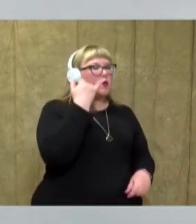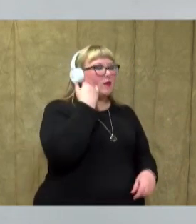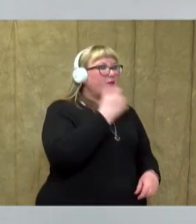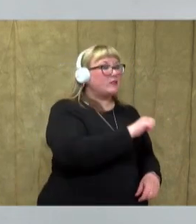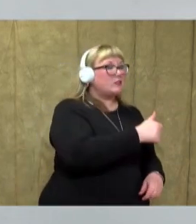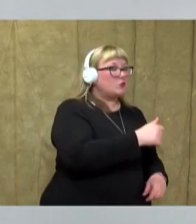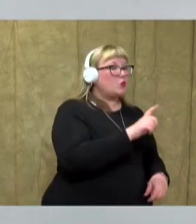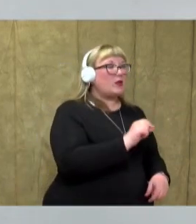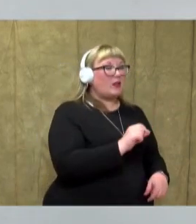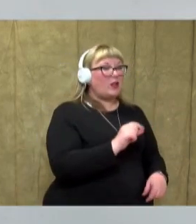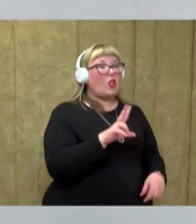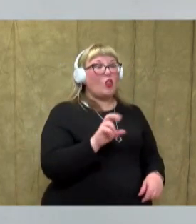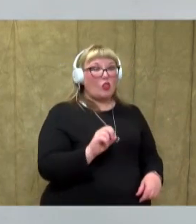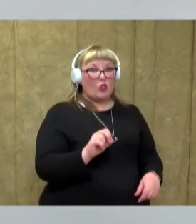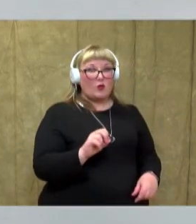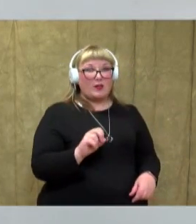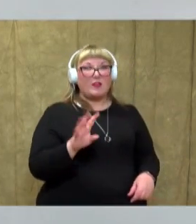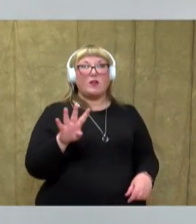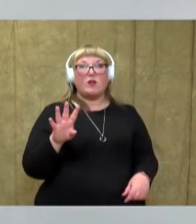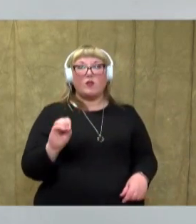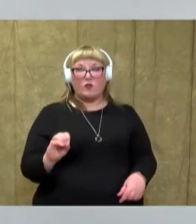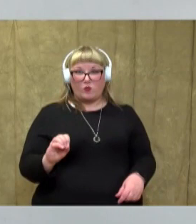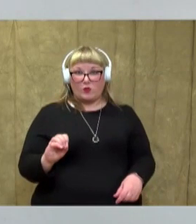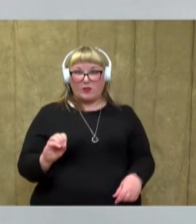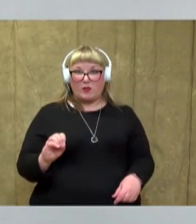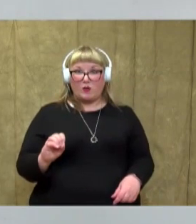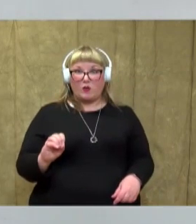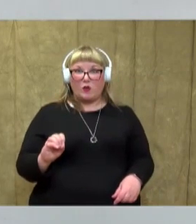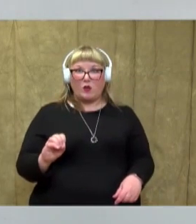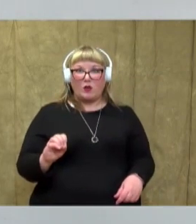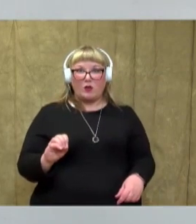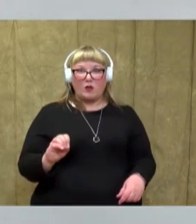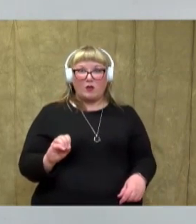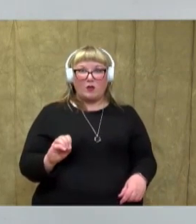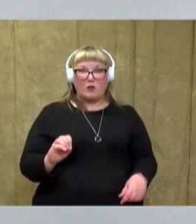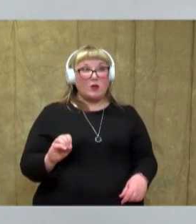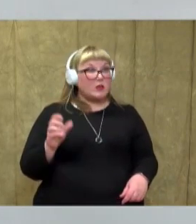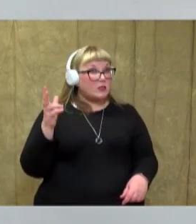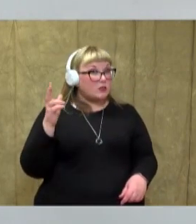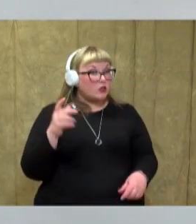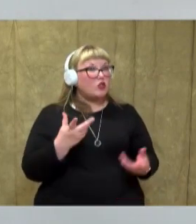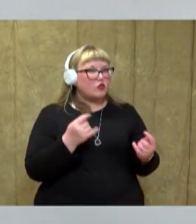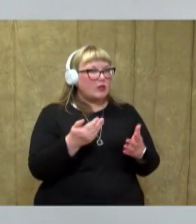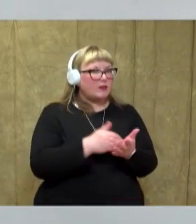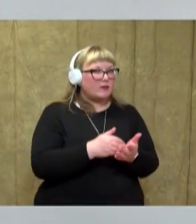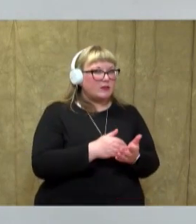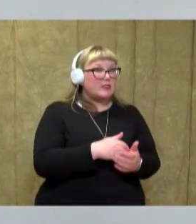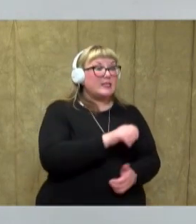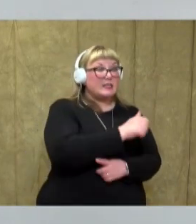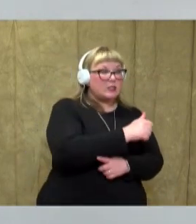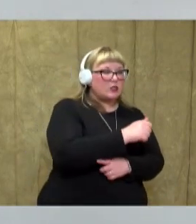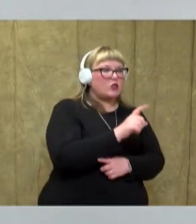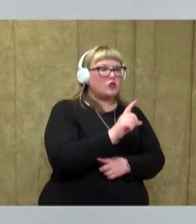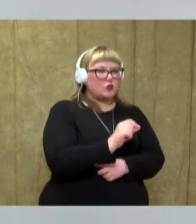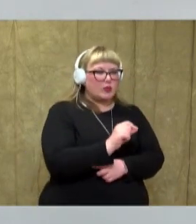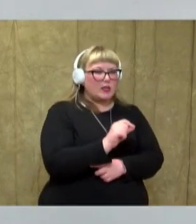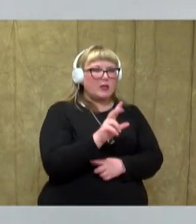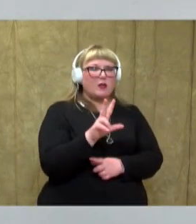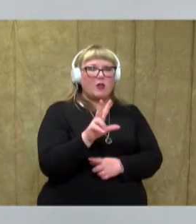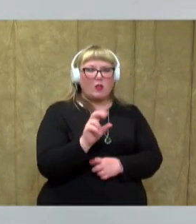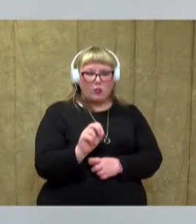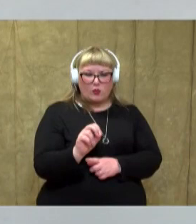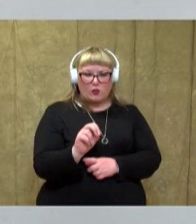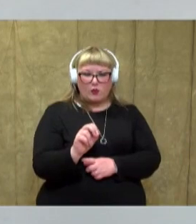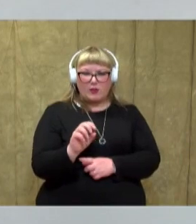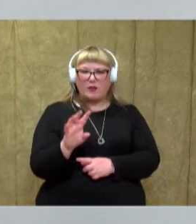10, 20, 30, 40. Oh, I heard it. Did you hear it? Let's try that again. 10,